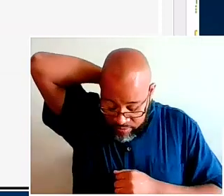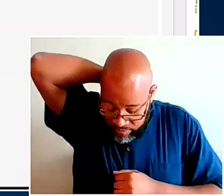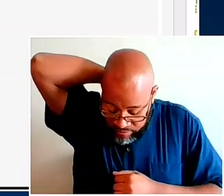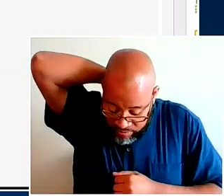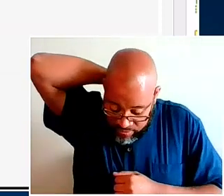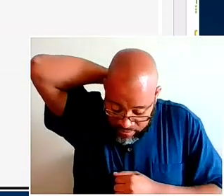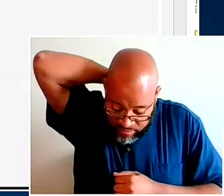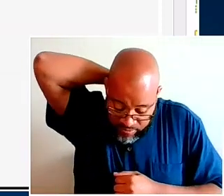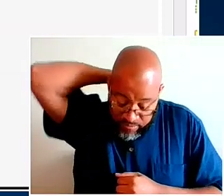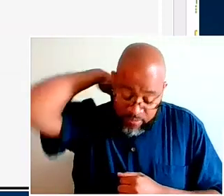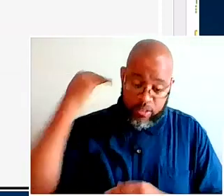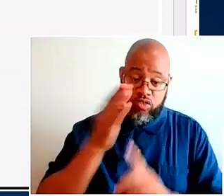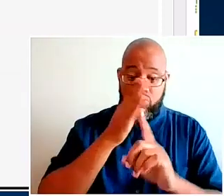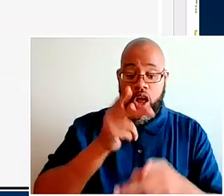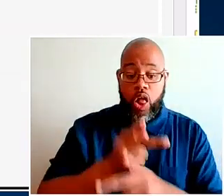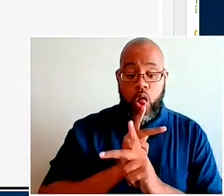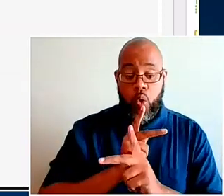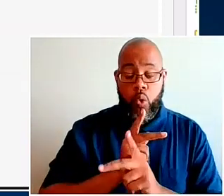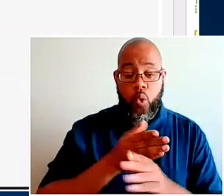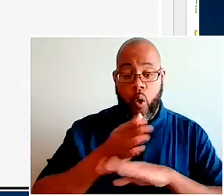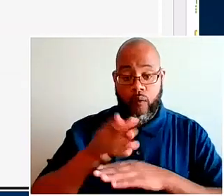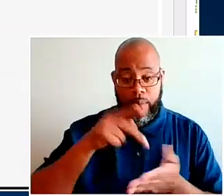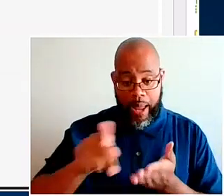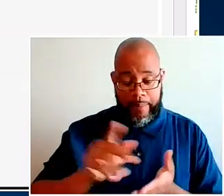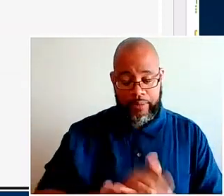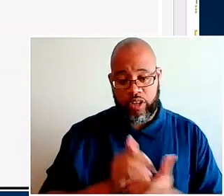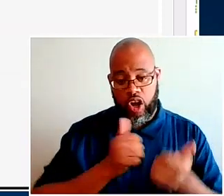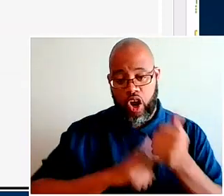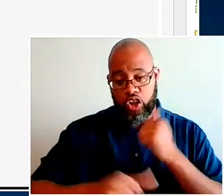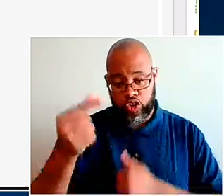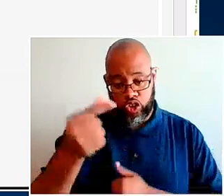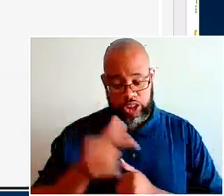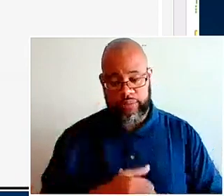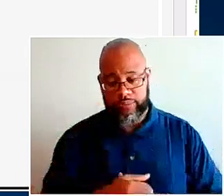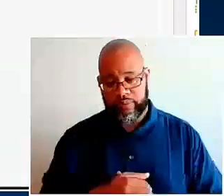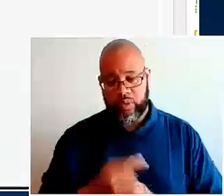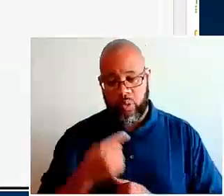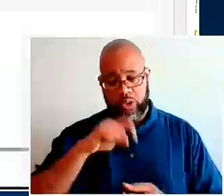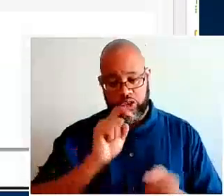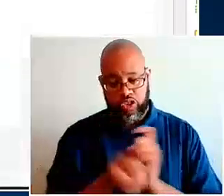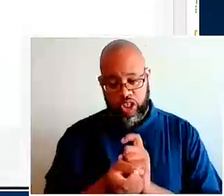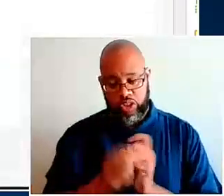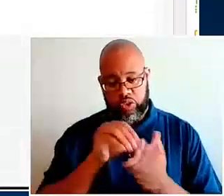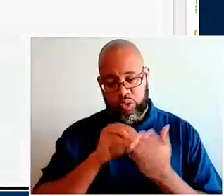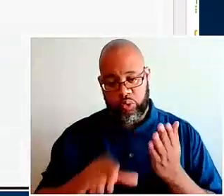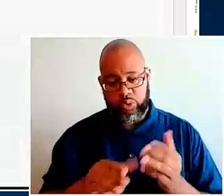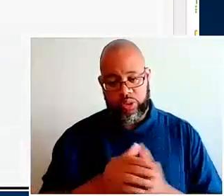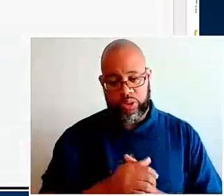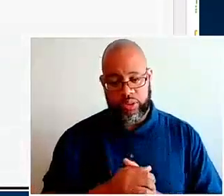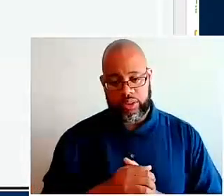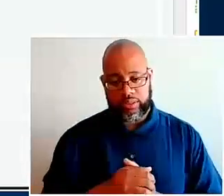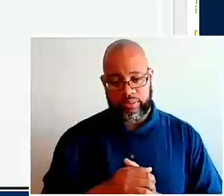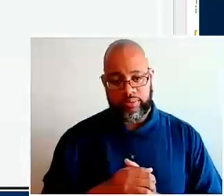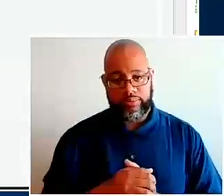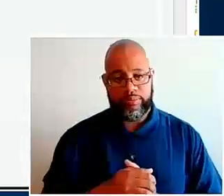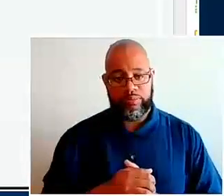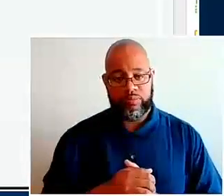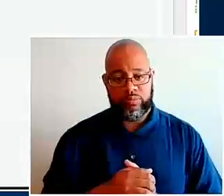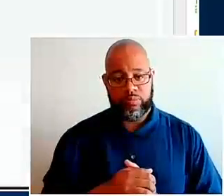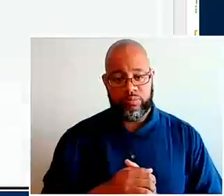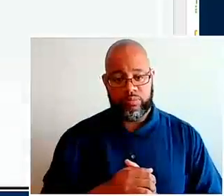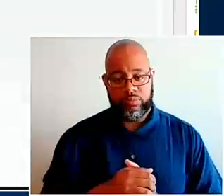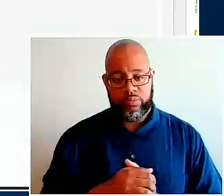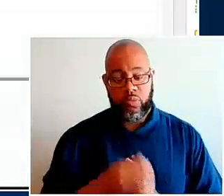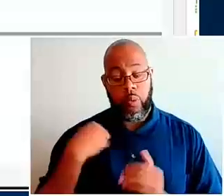for direct loan overpayments under G, we changed the student is not, or rather we rather put